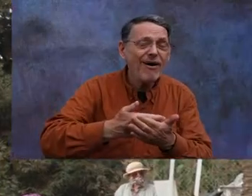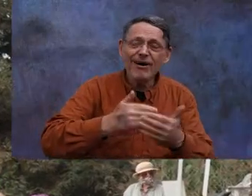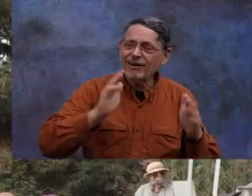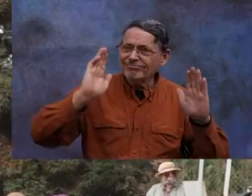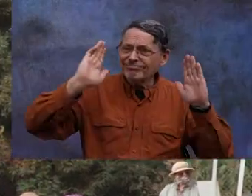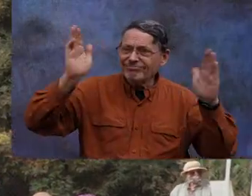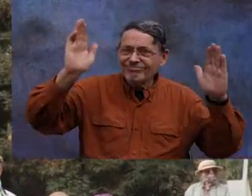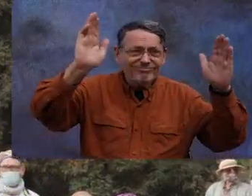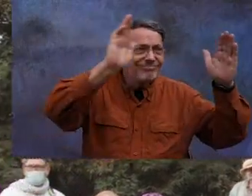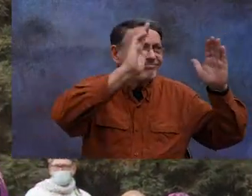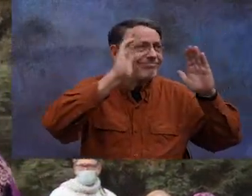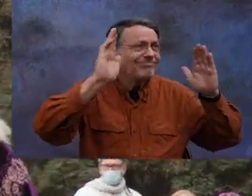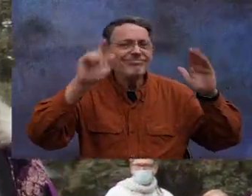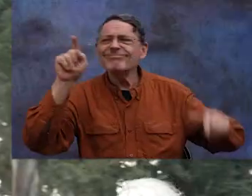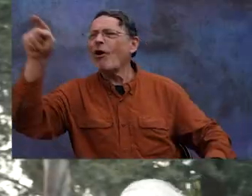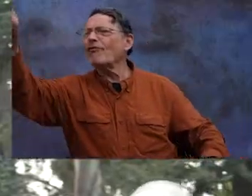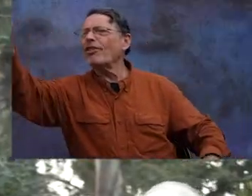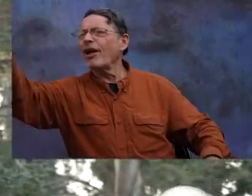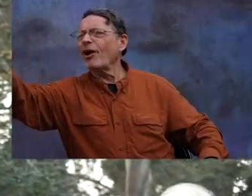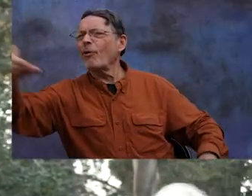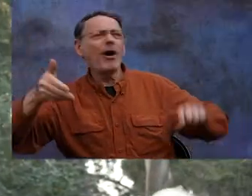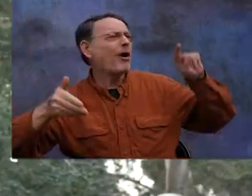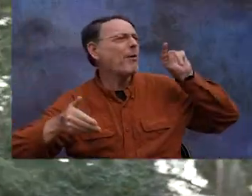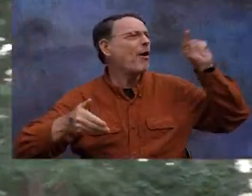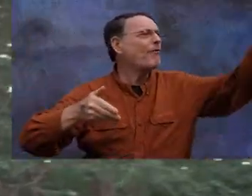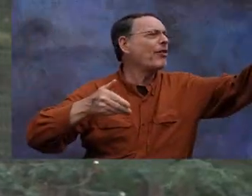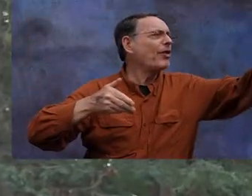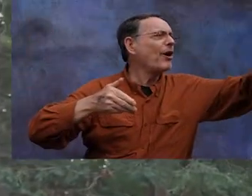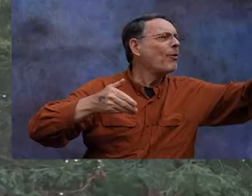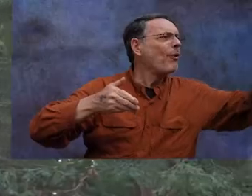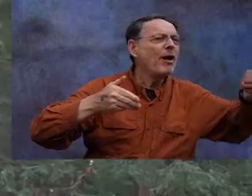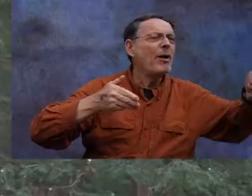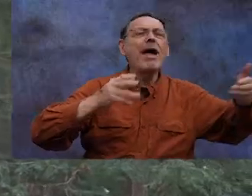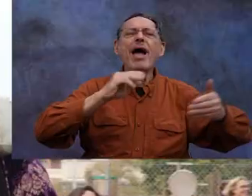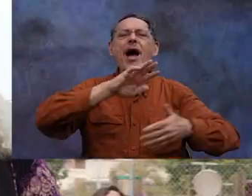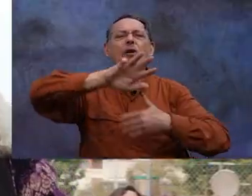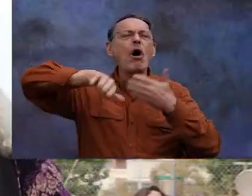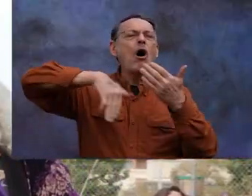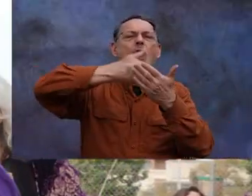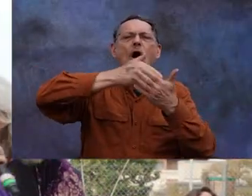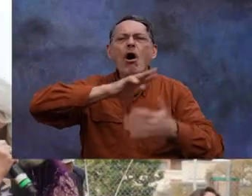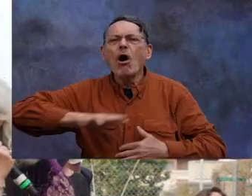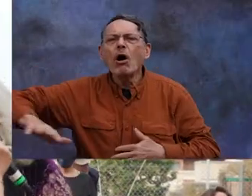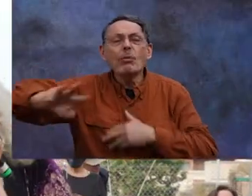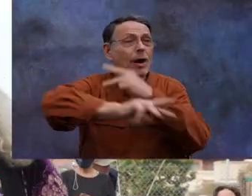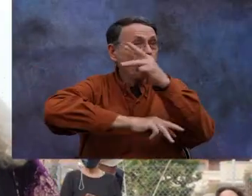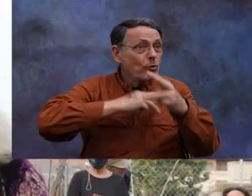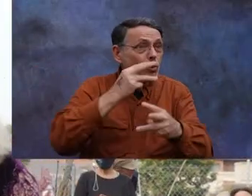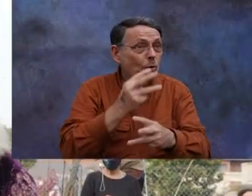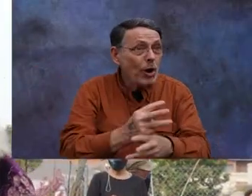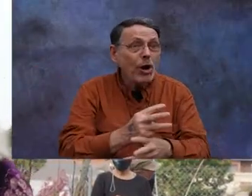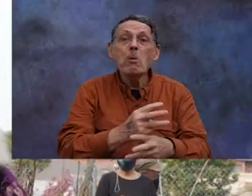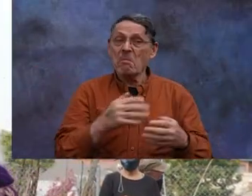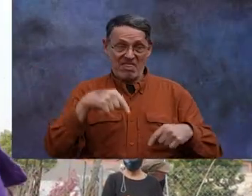Over there! Over there! Over there! And all around the world as this is being